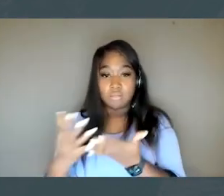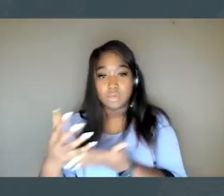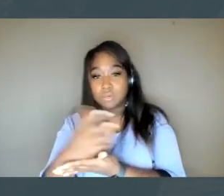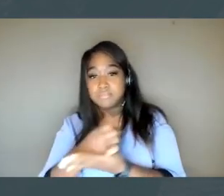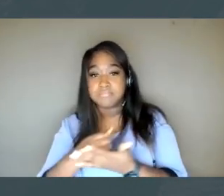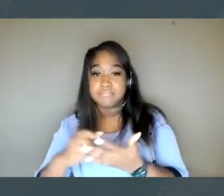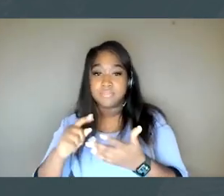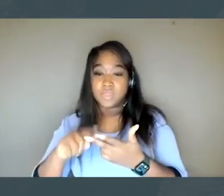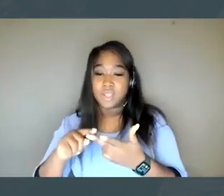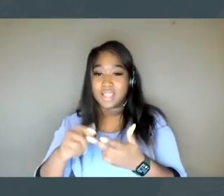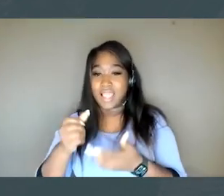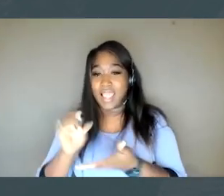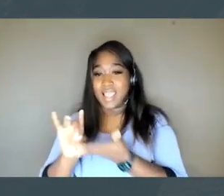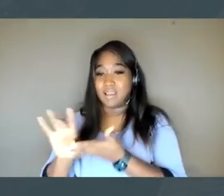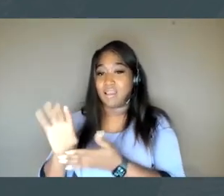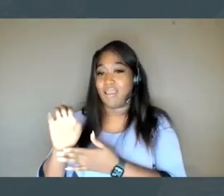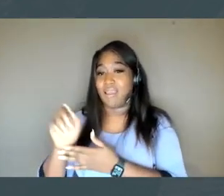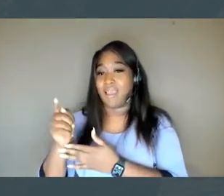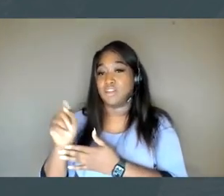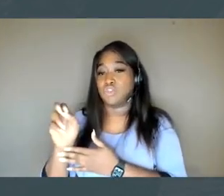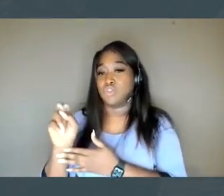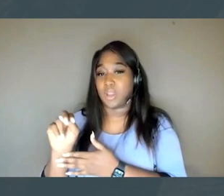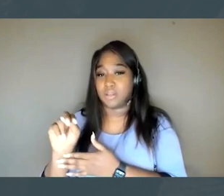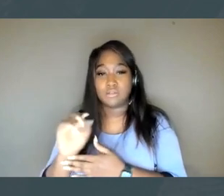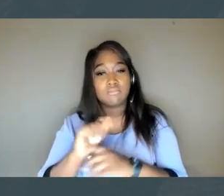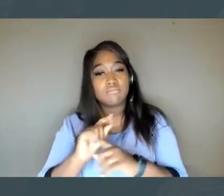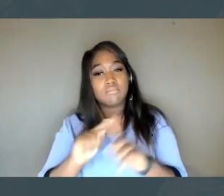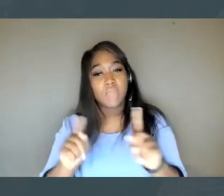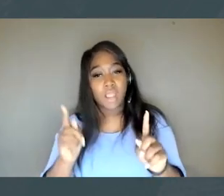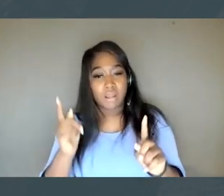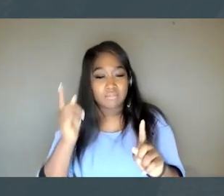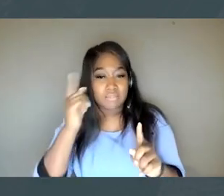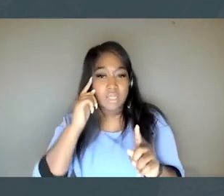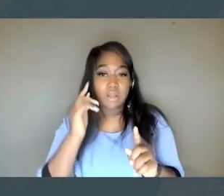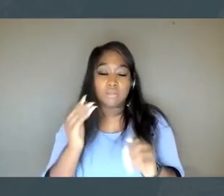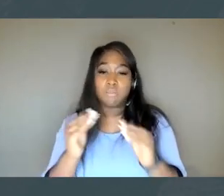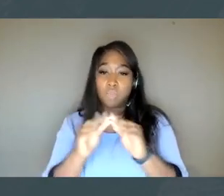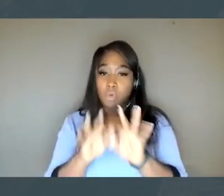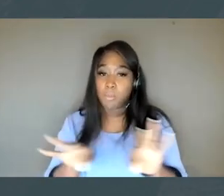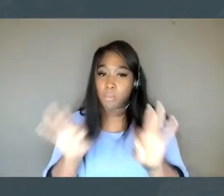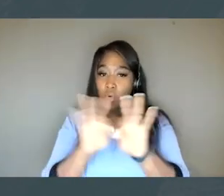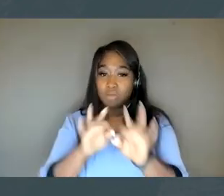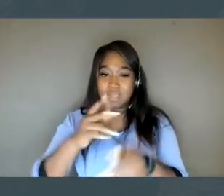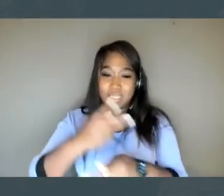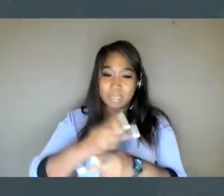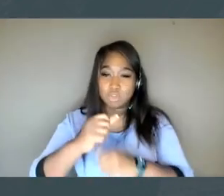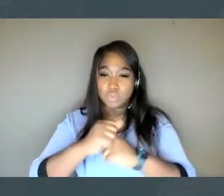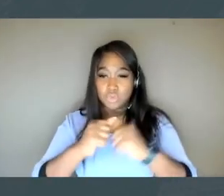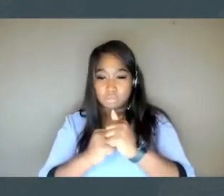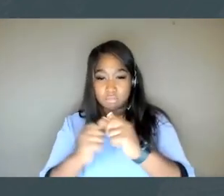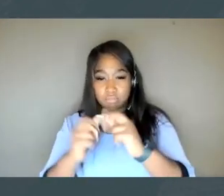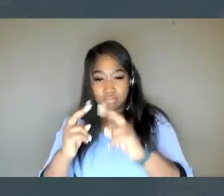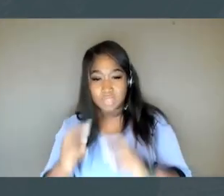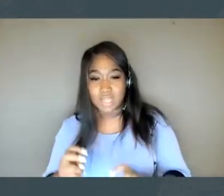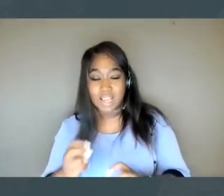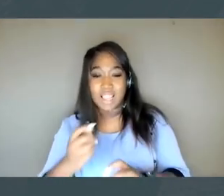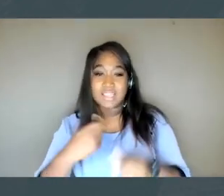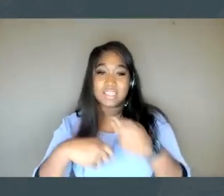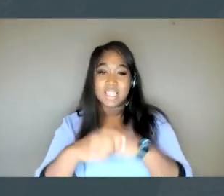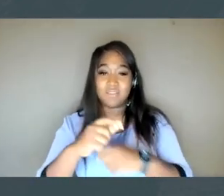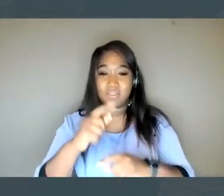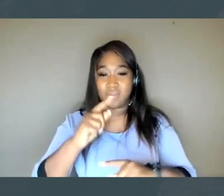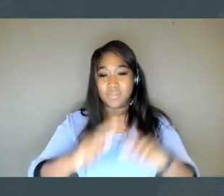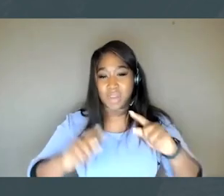structural analysis rather than, you know, these kind of variants of, you know,